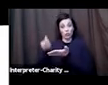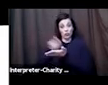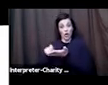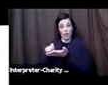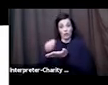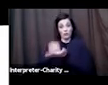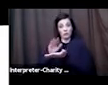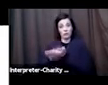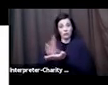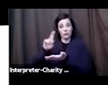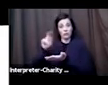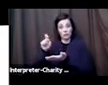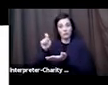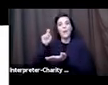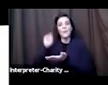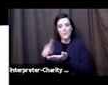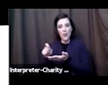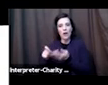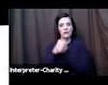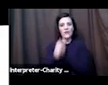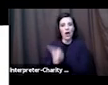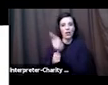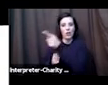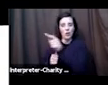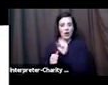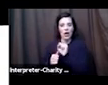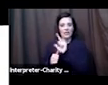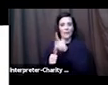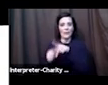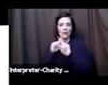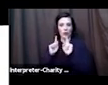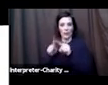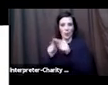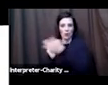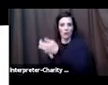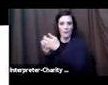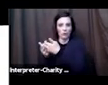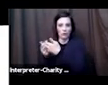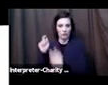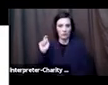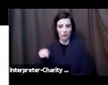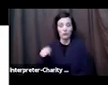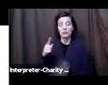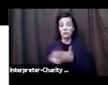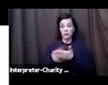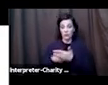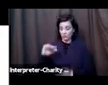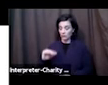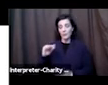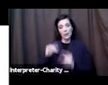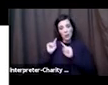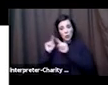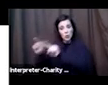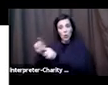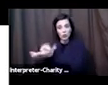was recommended in the SLP's report. And sometimes the kiddo might need to go have an appointment with the